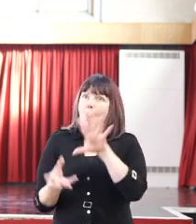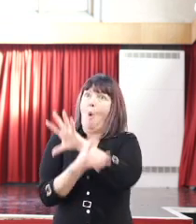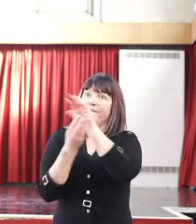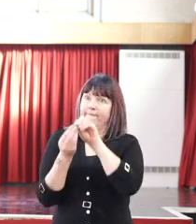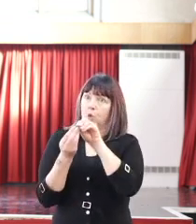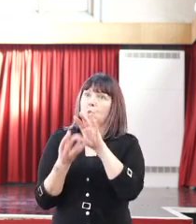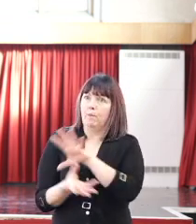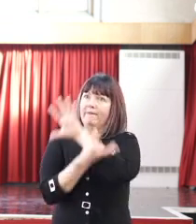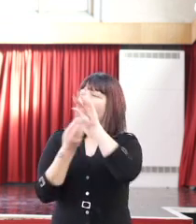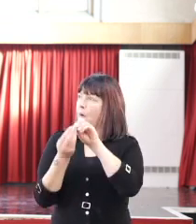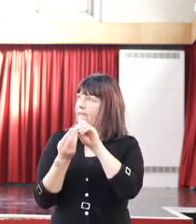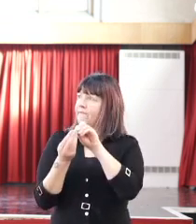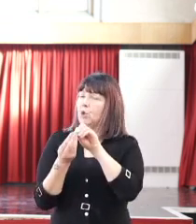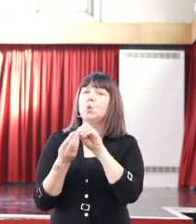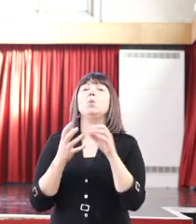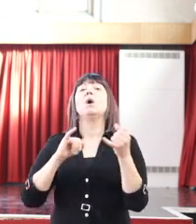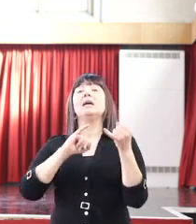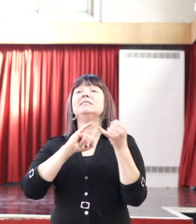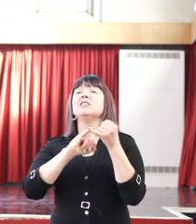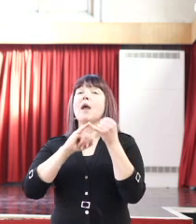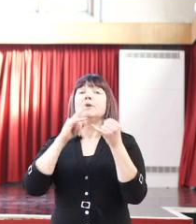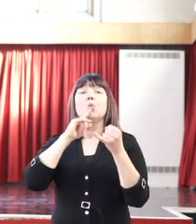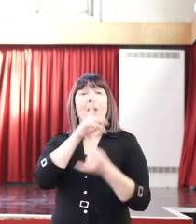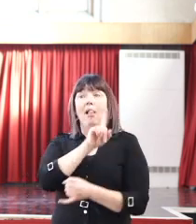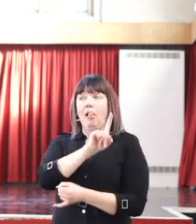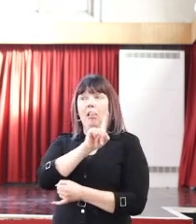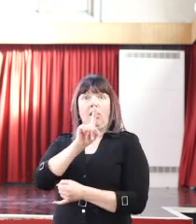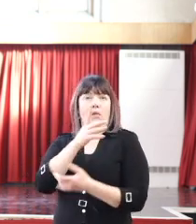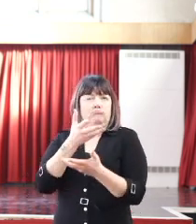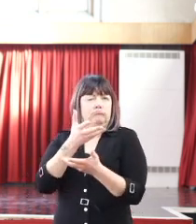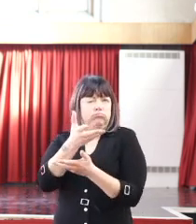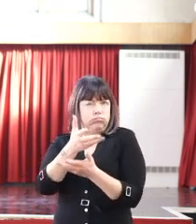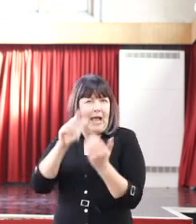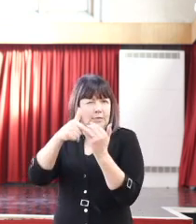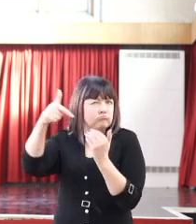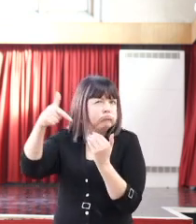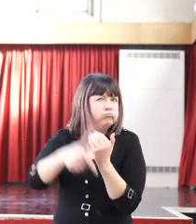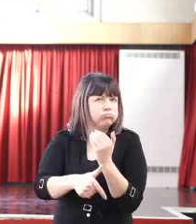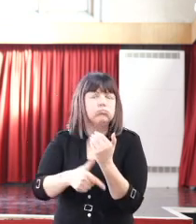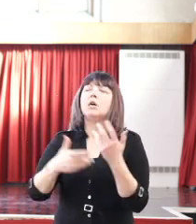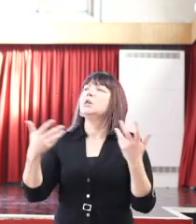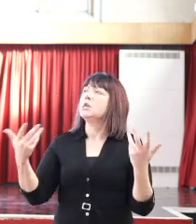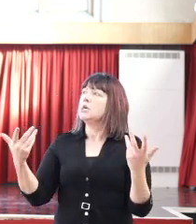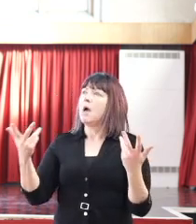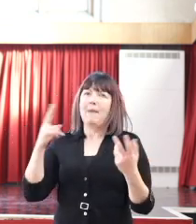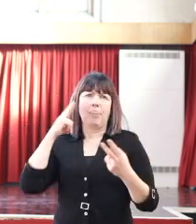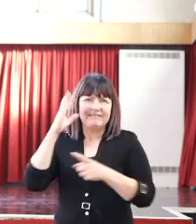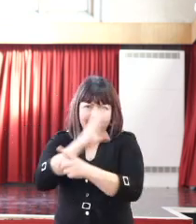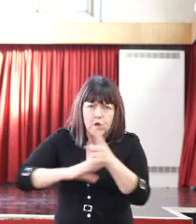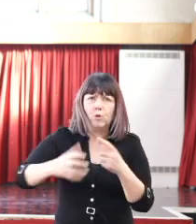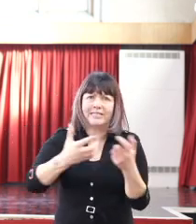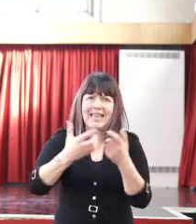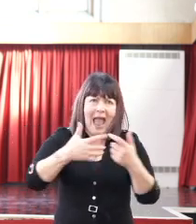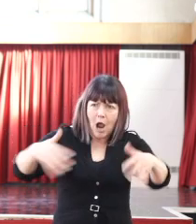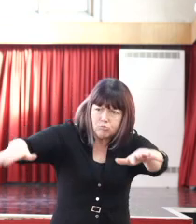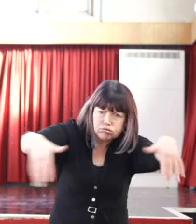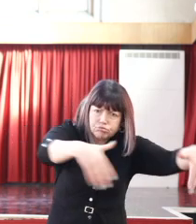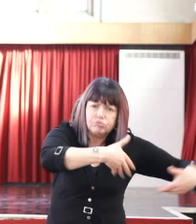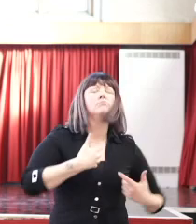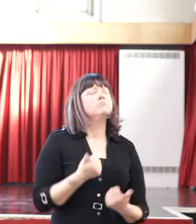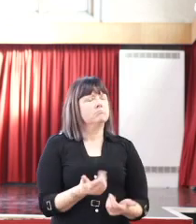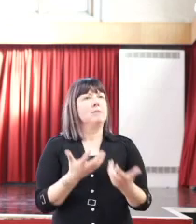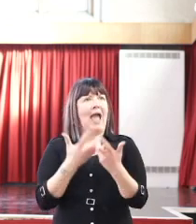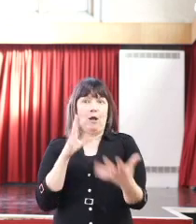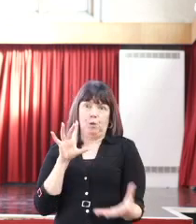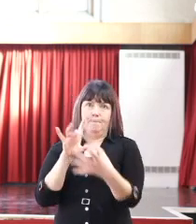whole project. And Simon can discuss a bit more about the bringing in the deaf community and what they like to do. Thank you.